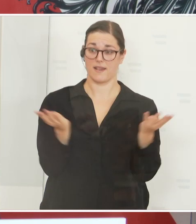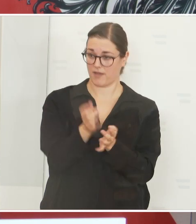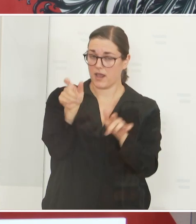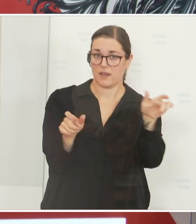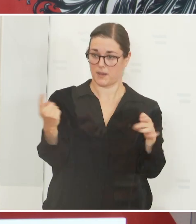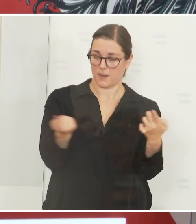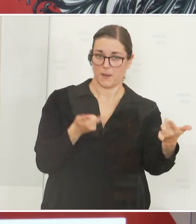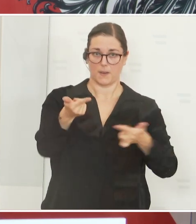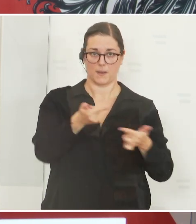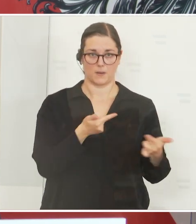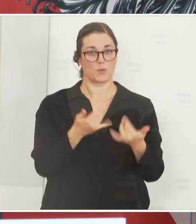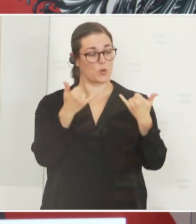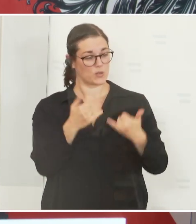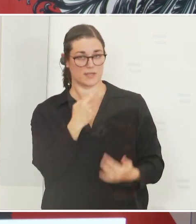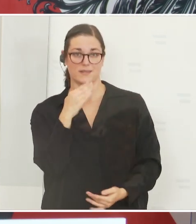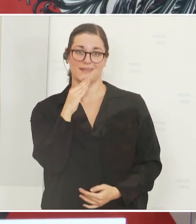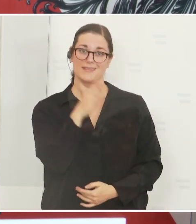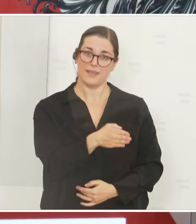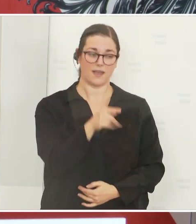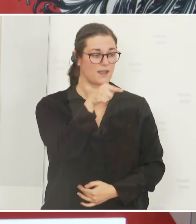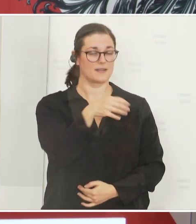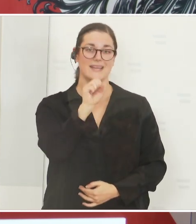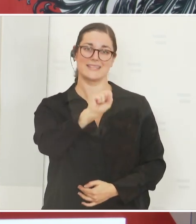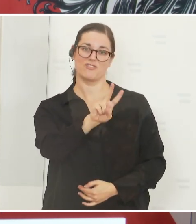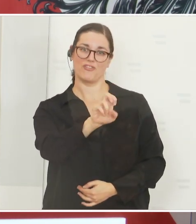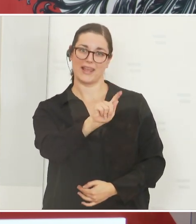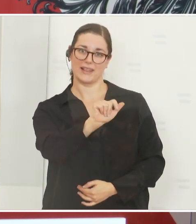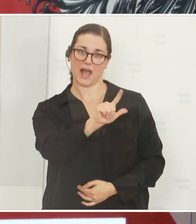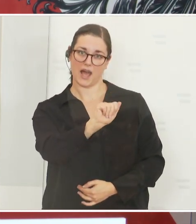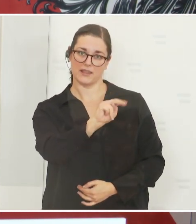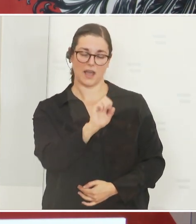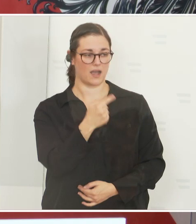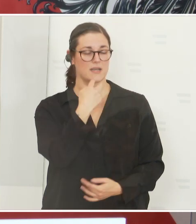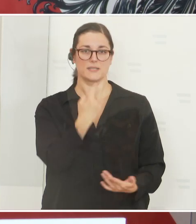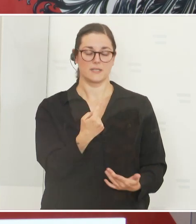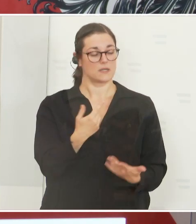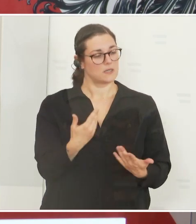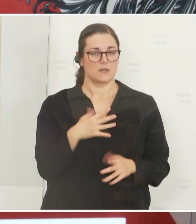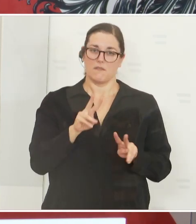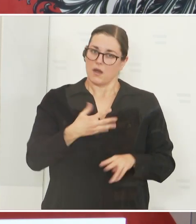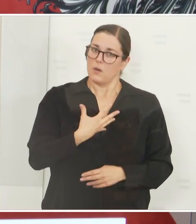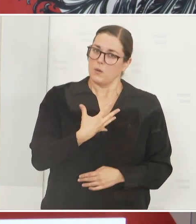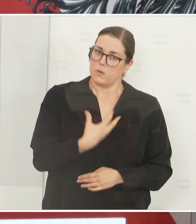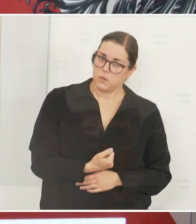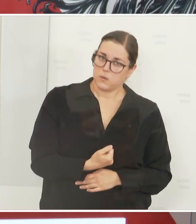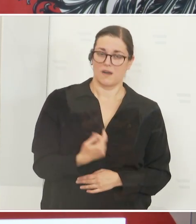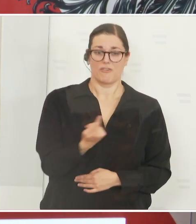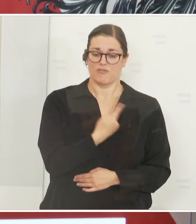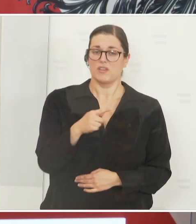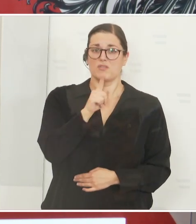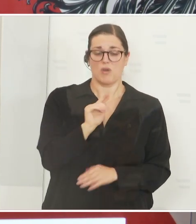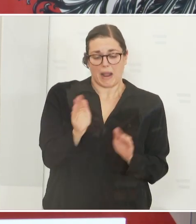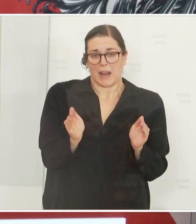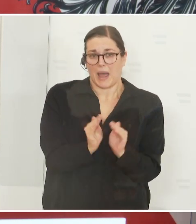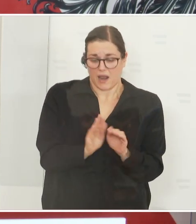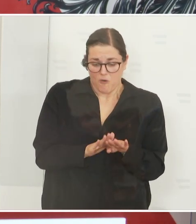addressed to you, Svetlana, I have to say directly, it is frustrating and sobering to see how little progress we have achieved